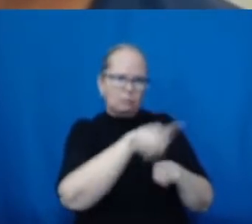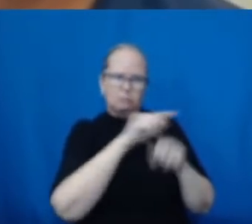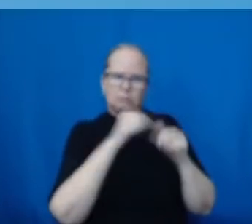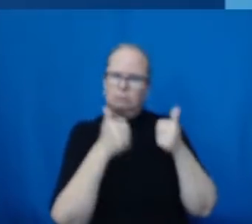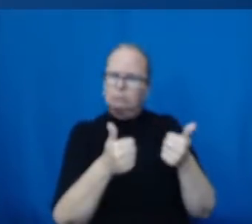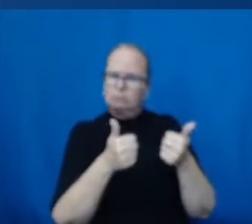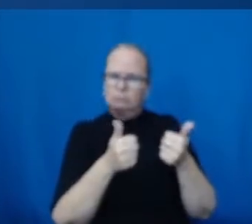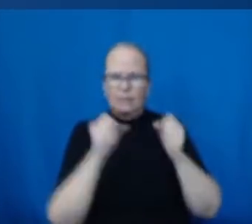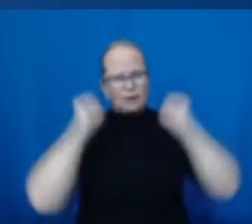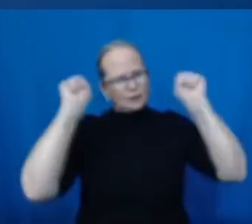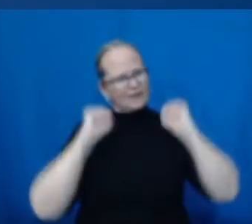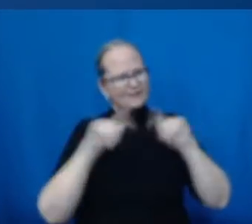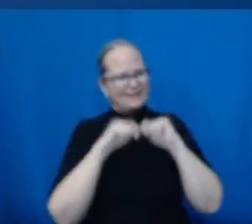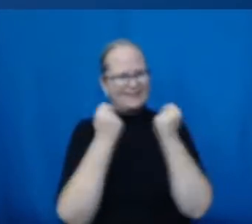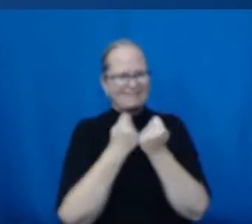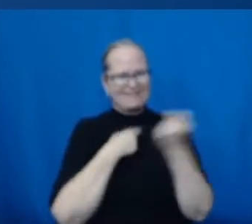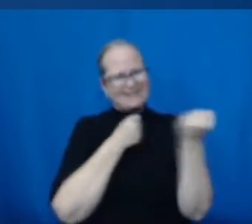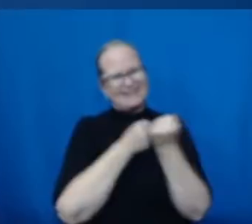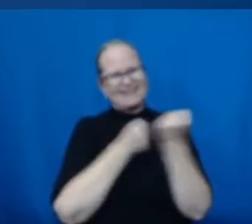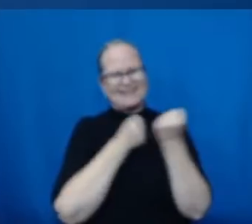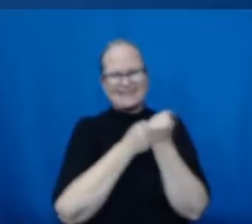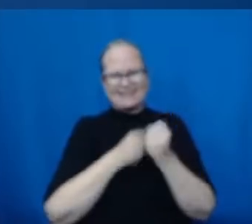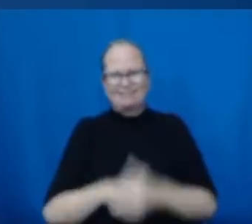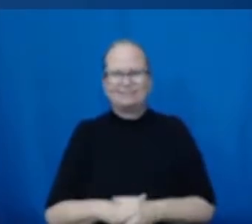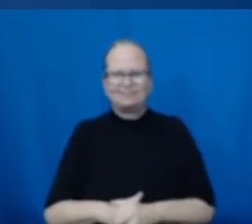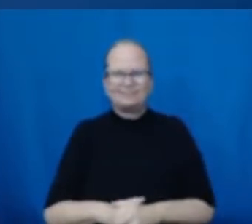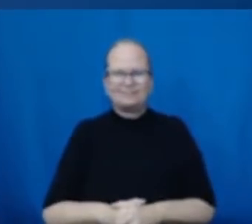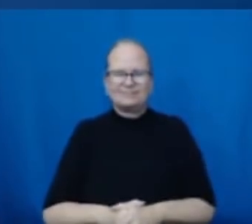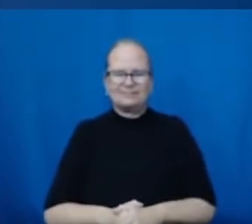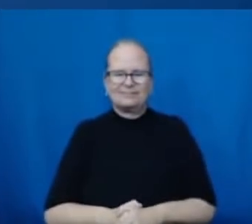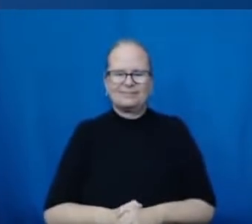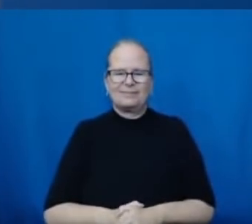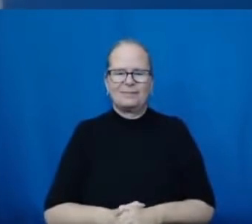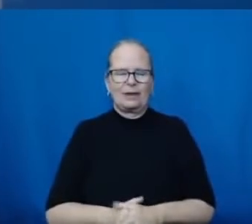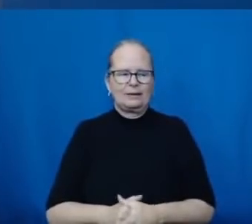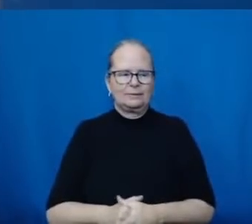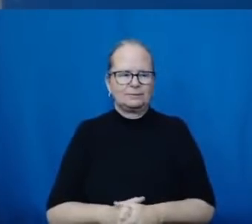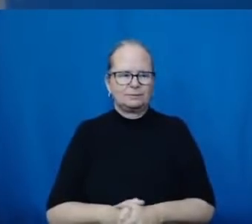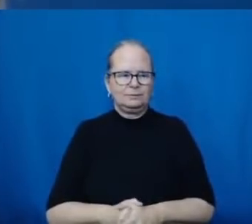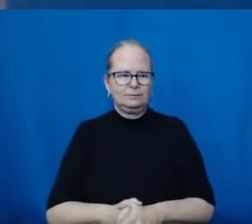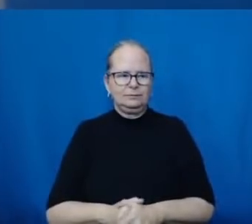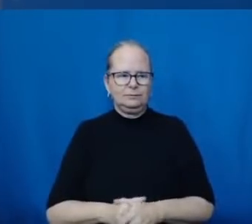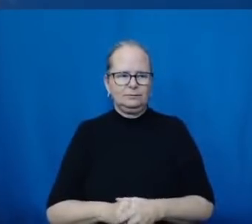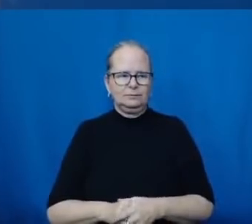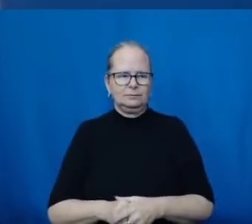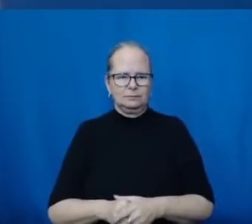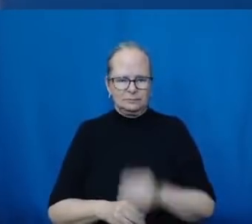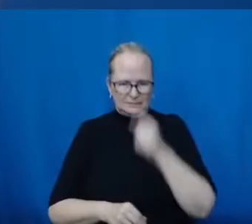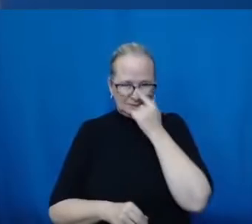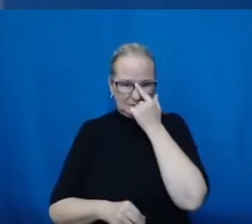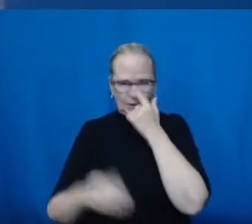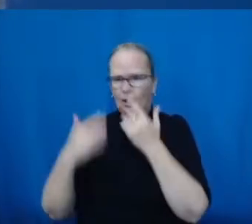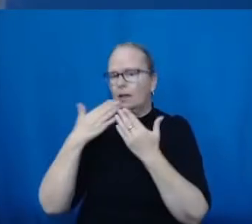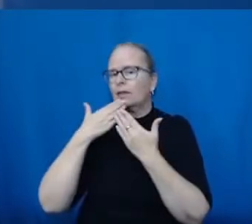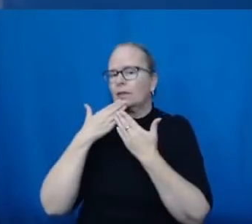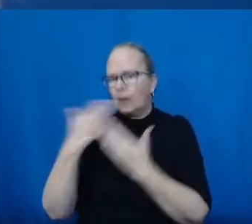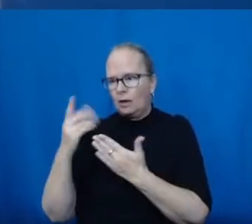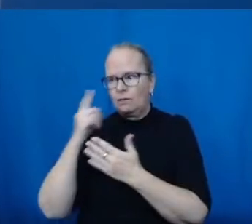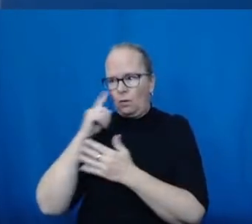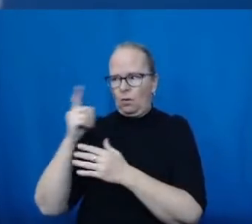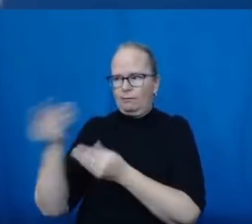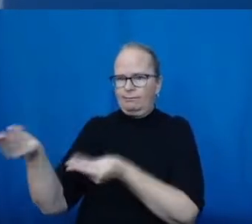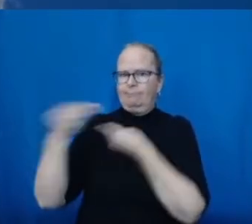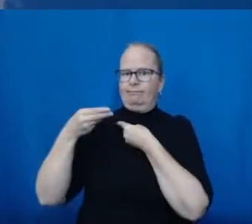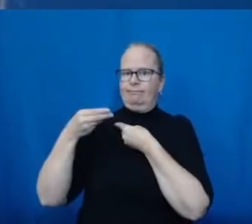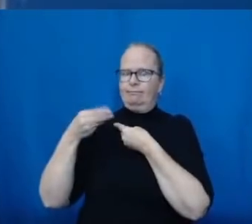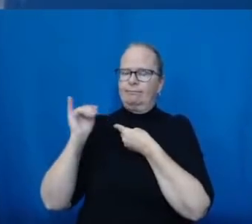setting us up for the conversation that we are going to continue to work through today. We are going to look at the barriers that have been facing our fellow